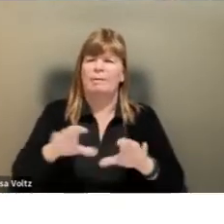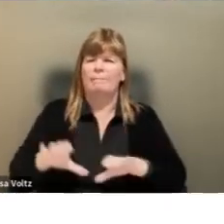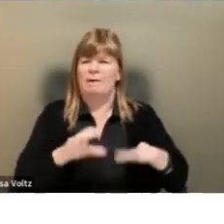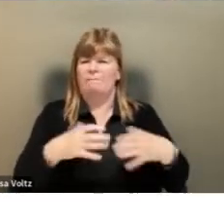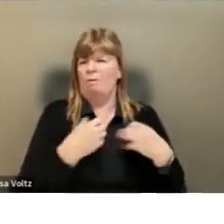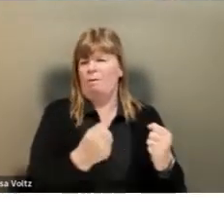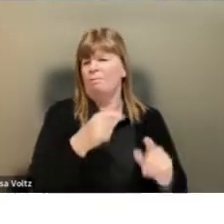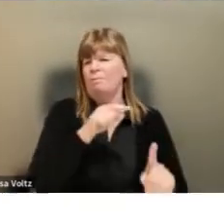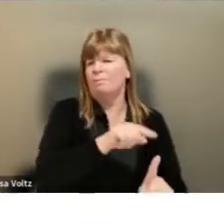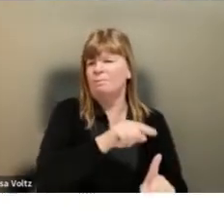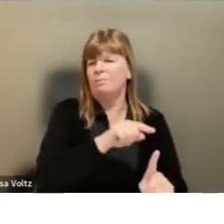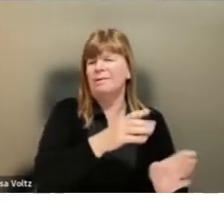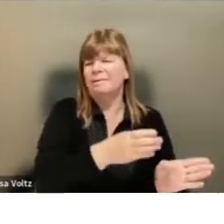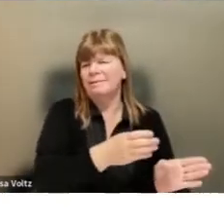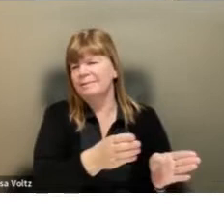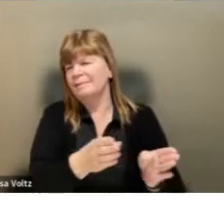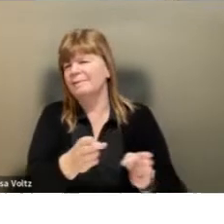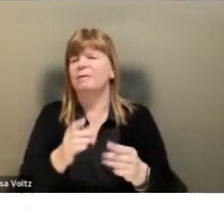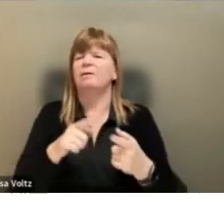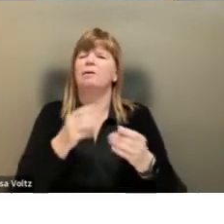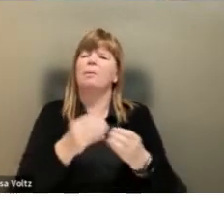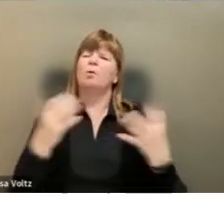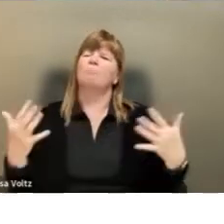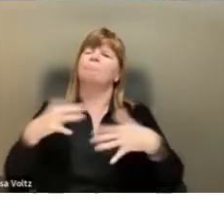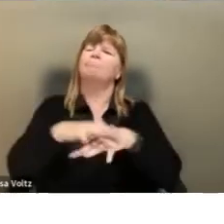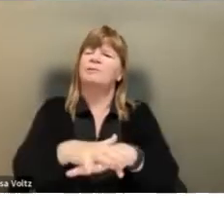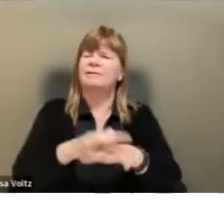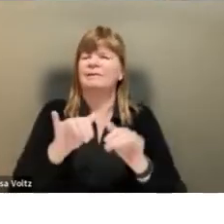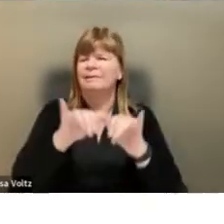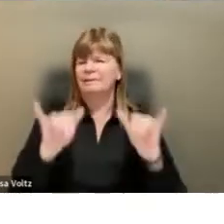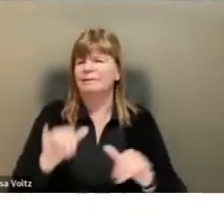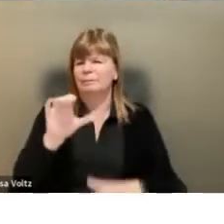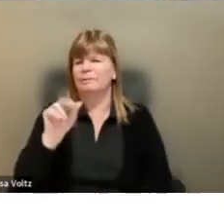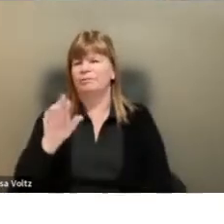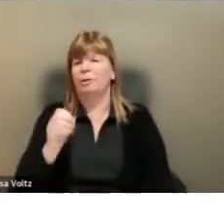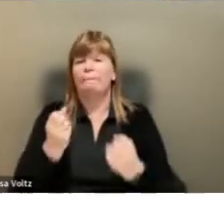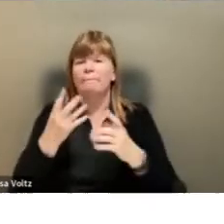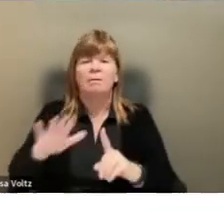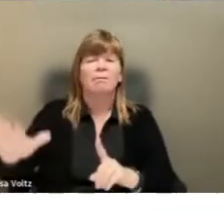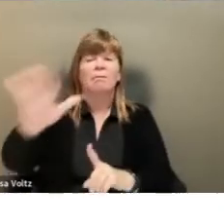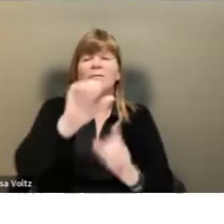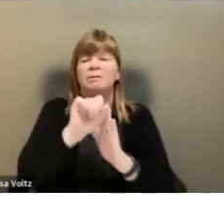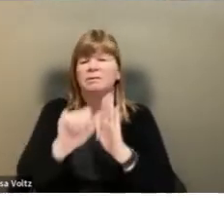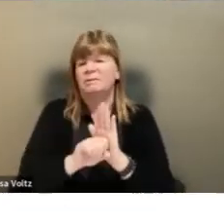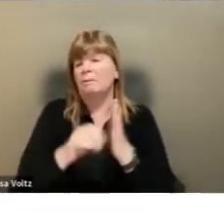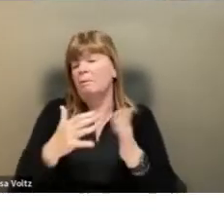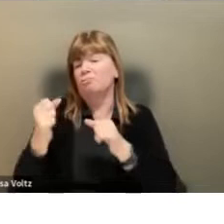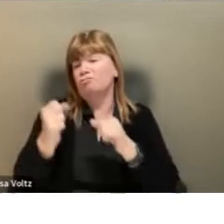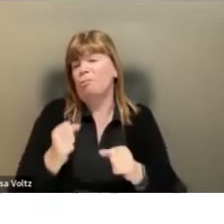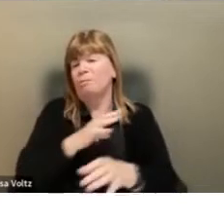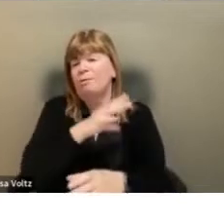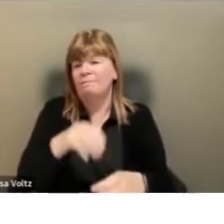is really moving to an integrated system of care. Many of your states are probably heavily engaged